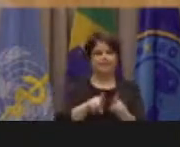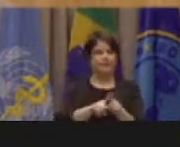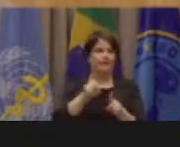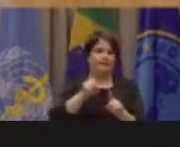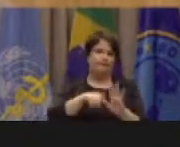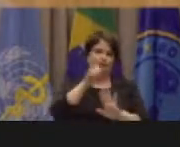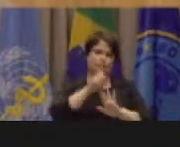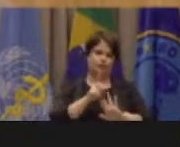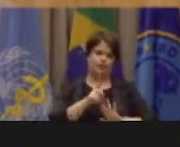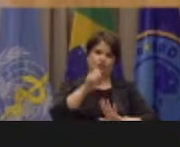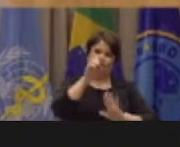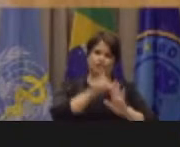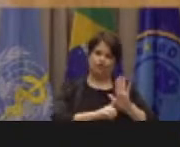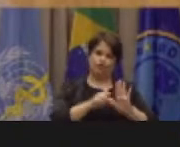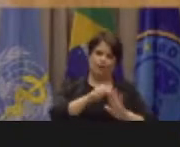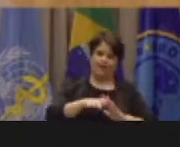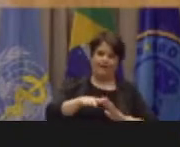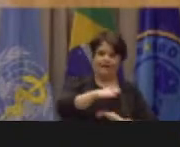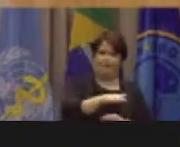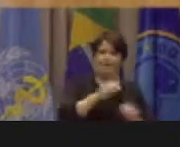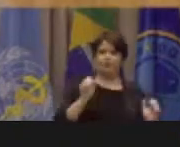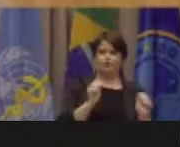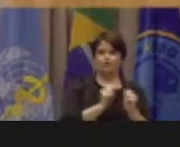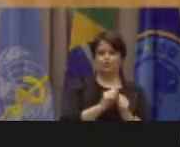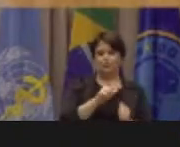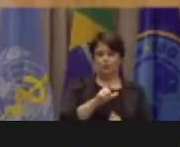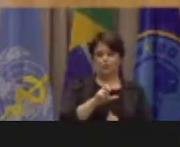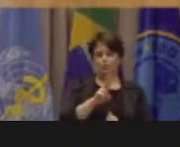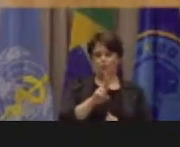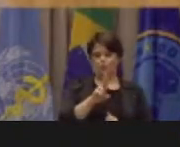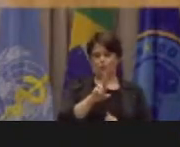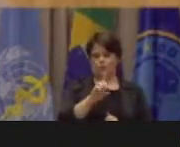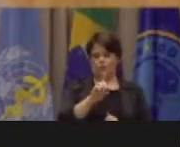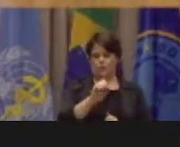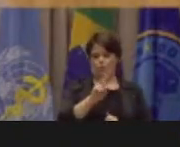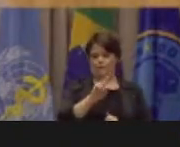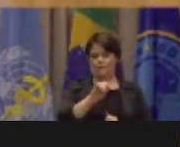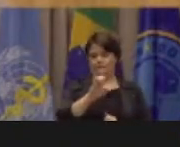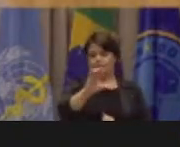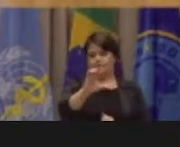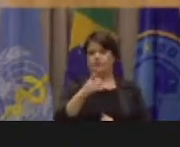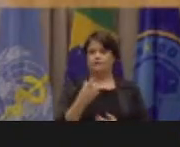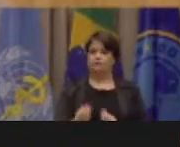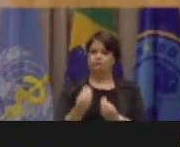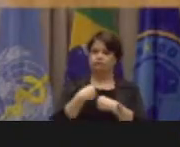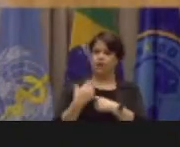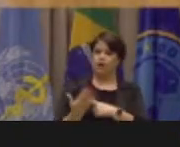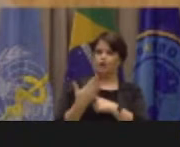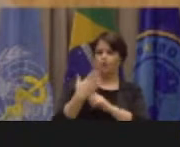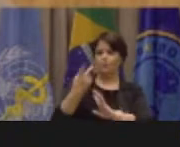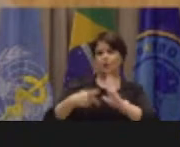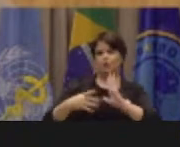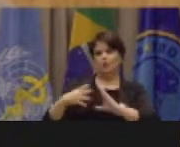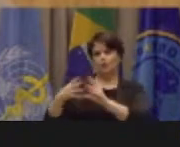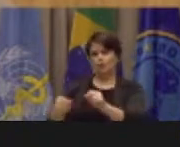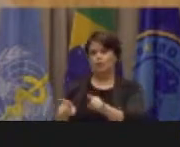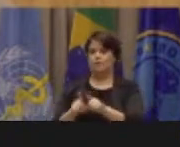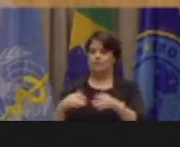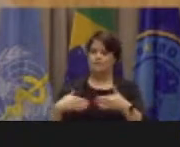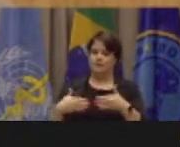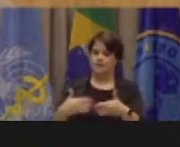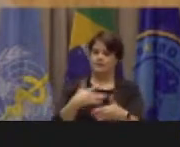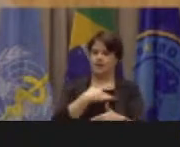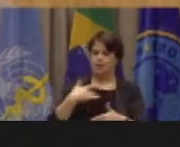is director in the area, together with Dr. Ludovic, has proportioned us all of this. To the Ministry